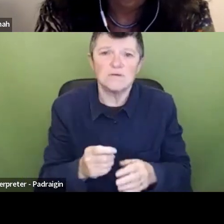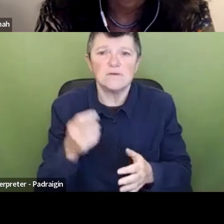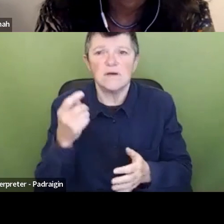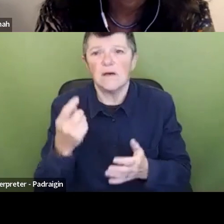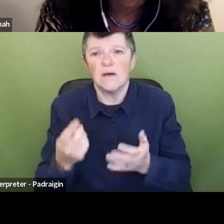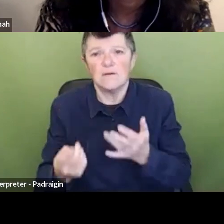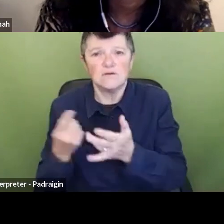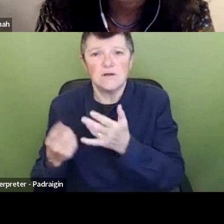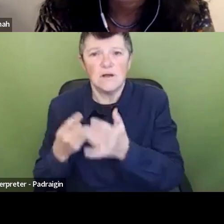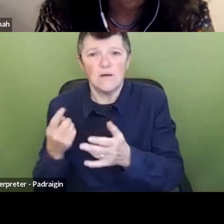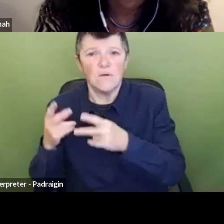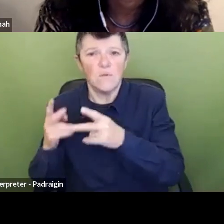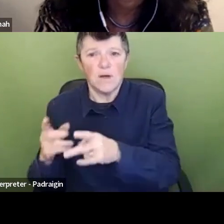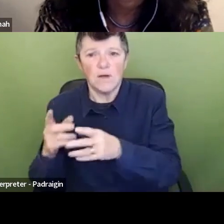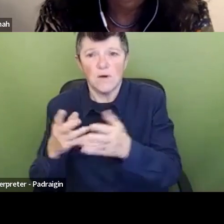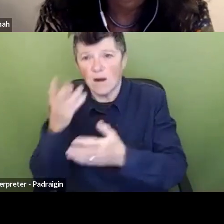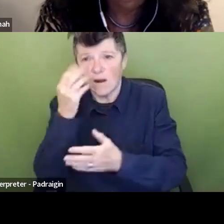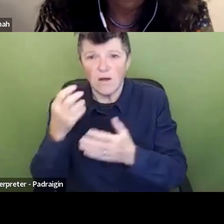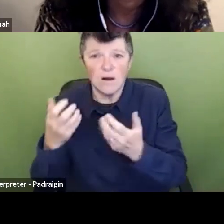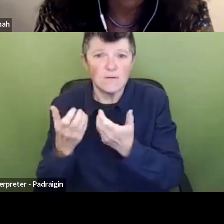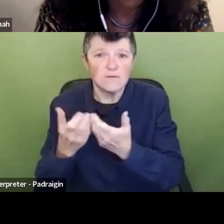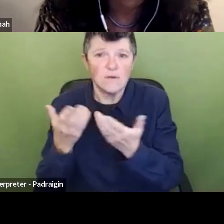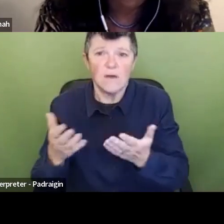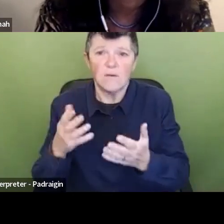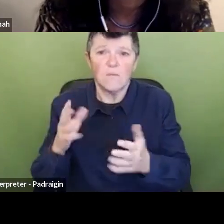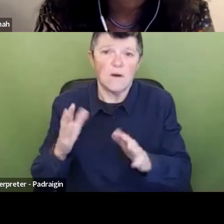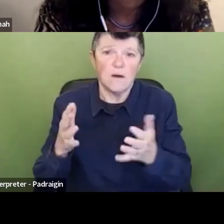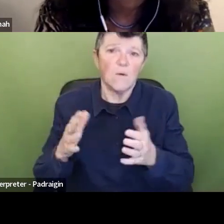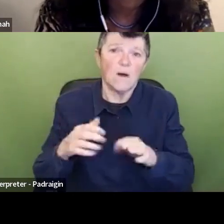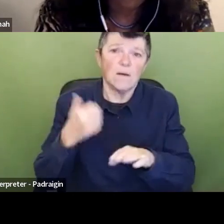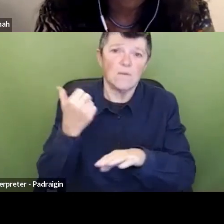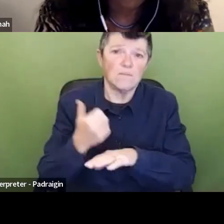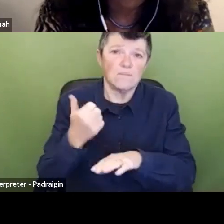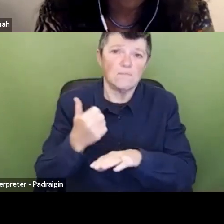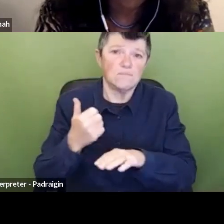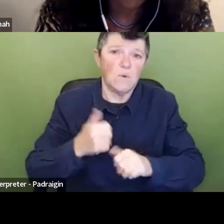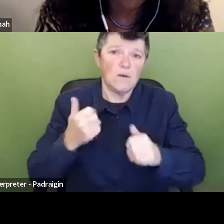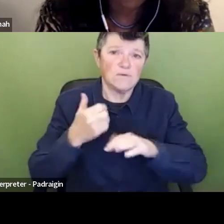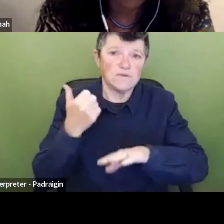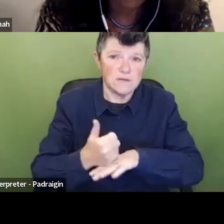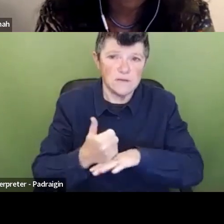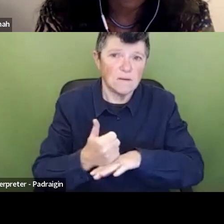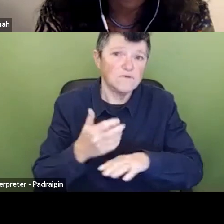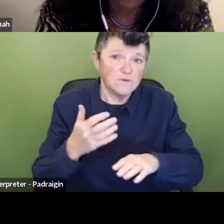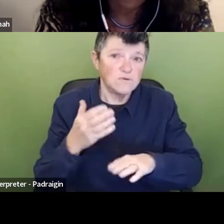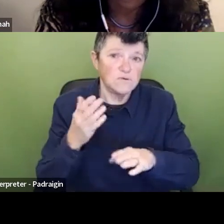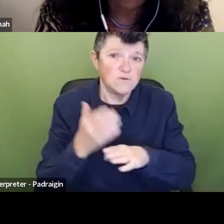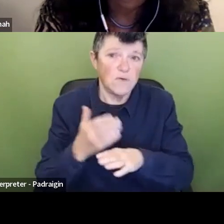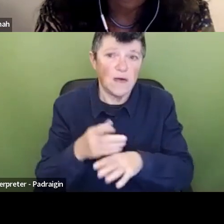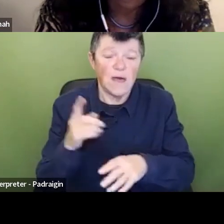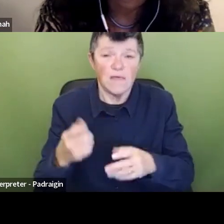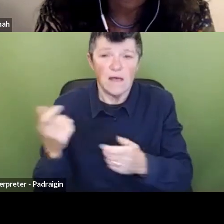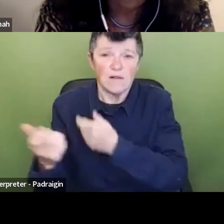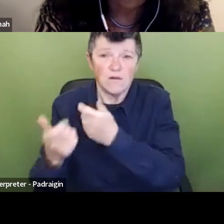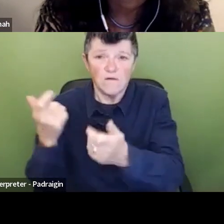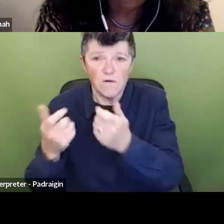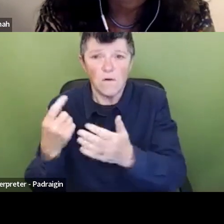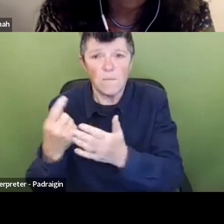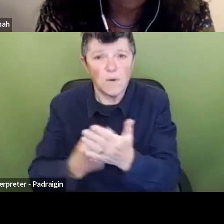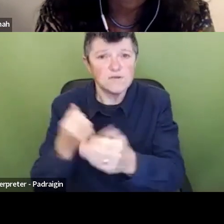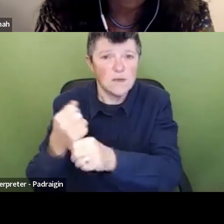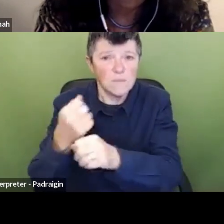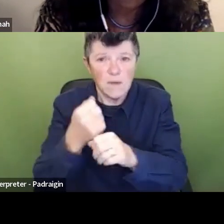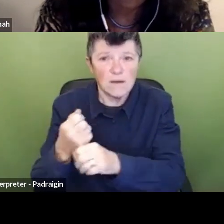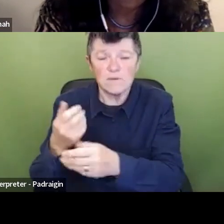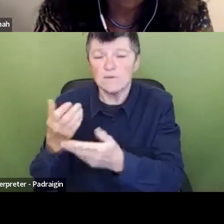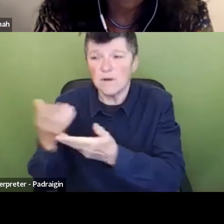learn how to do. And we're actually quite well set up to do that as anthropologists. And then search out policymakers, search conversations, apply